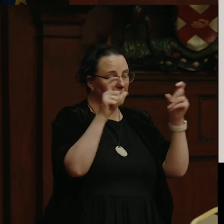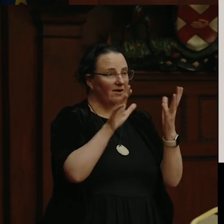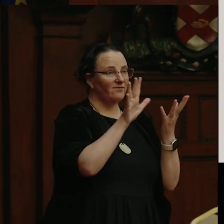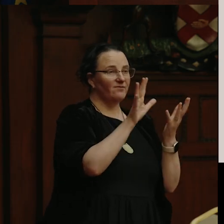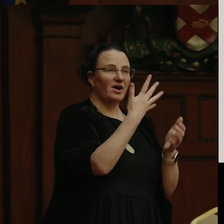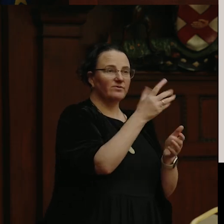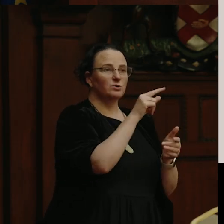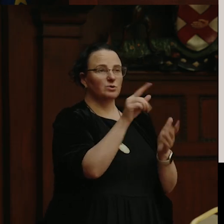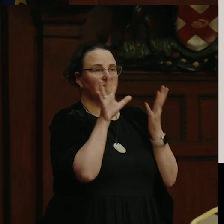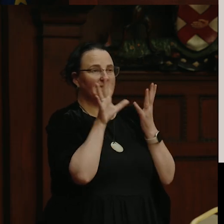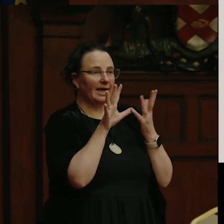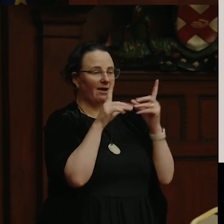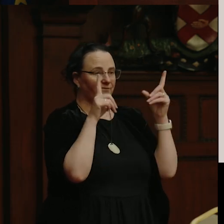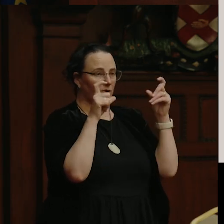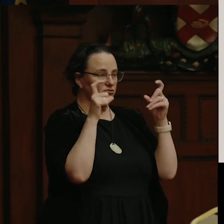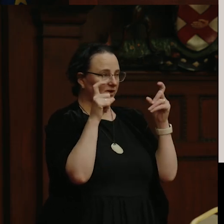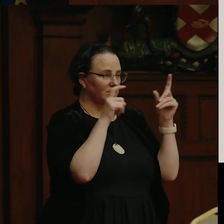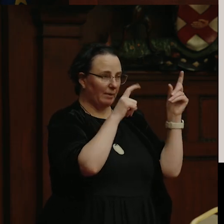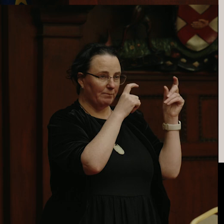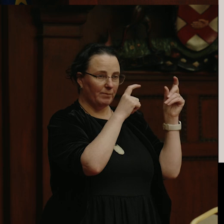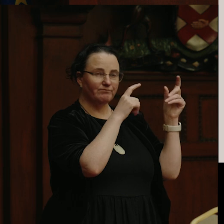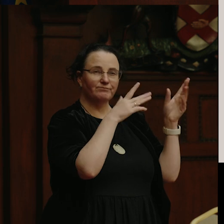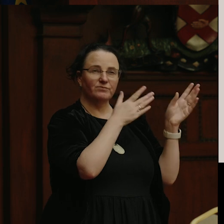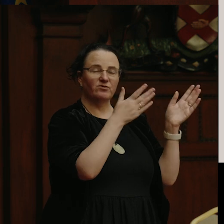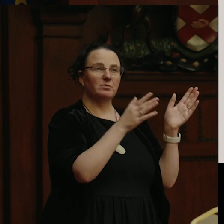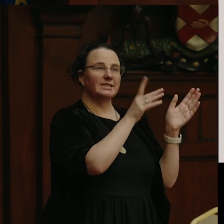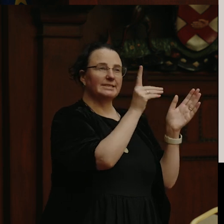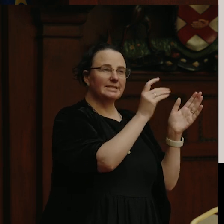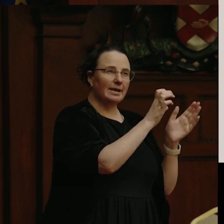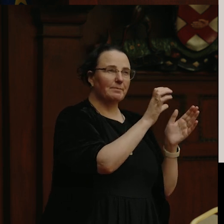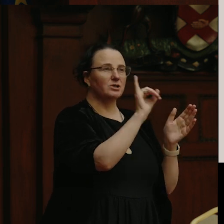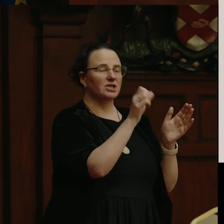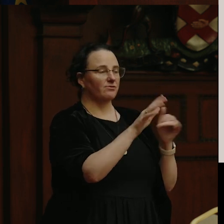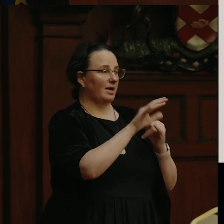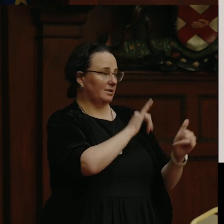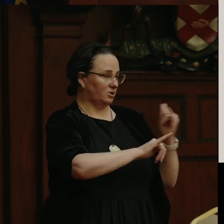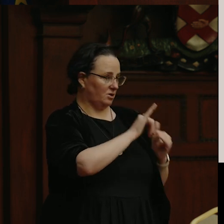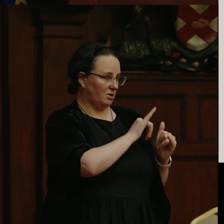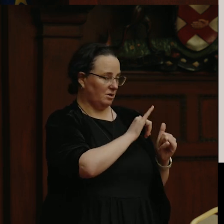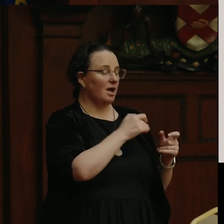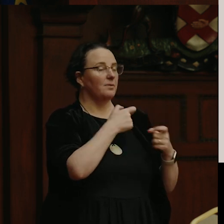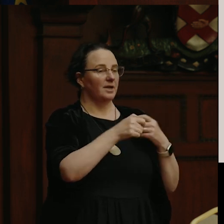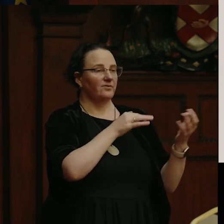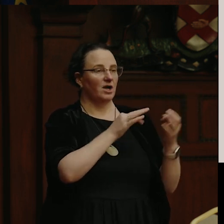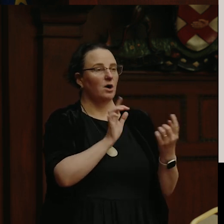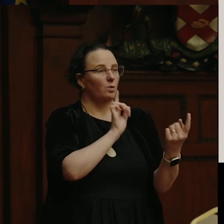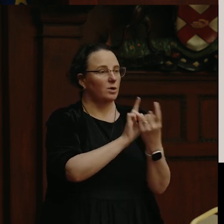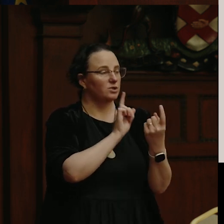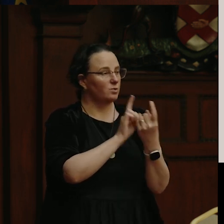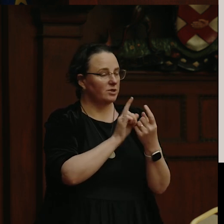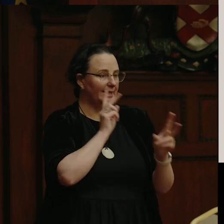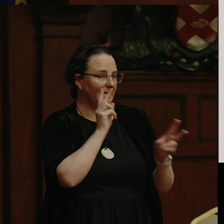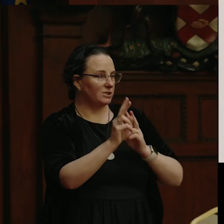over a 2 to 3 week period over December, January last year. And then they had a one-to-one interview with a